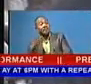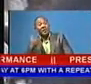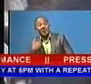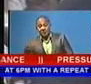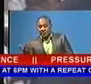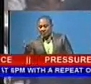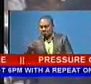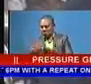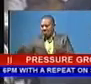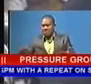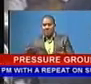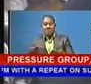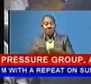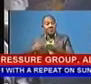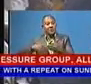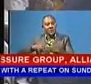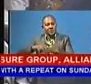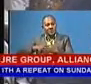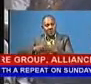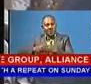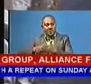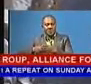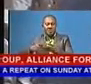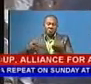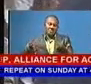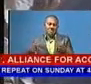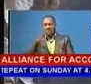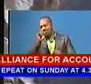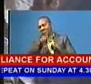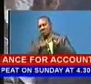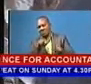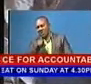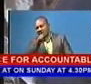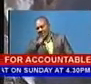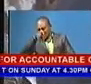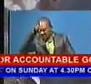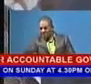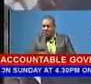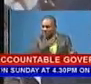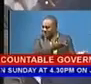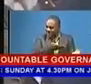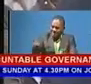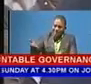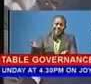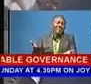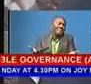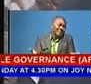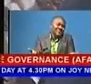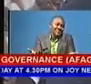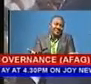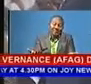before the commencement of trial, he ought to, during the time he was giving his evidence in